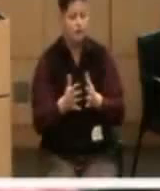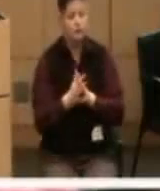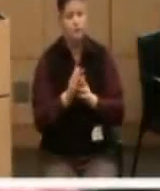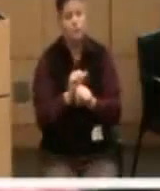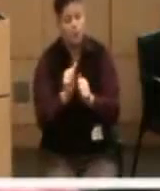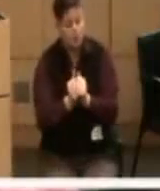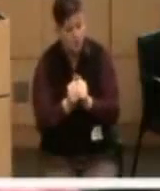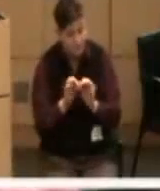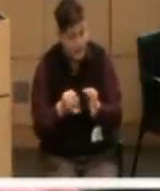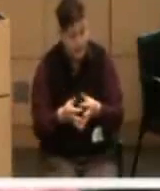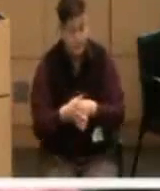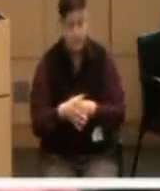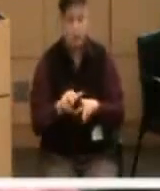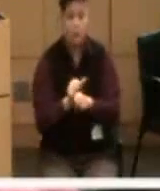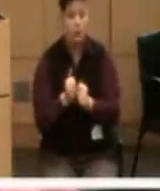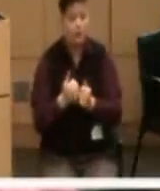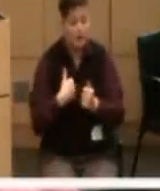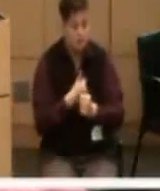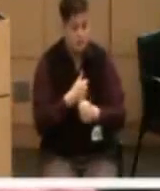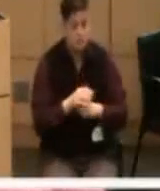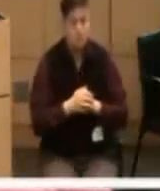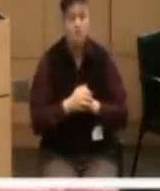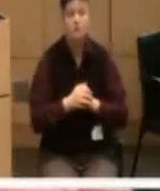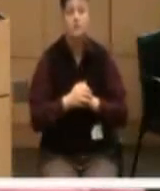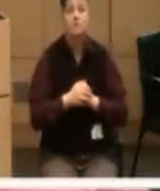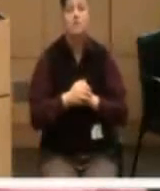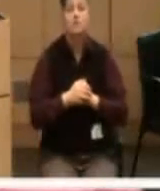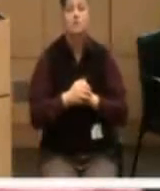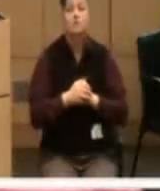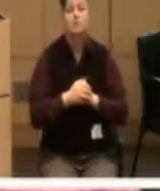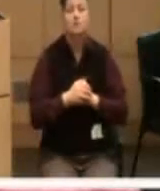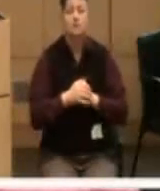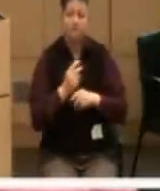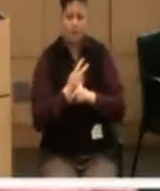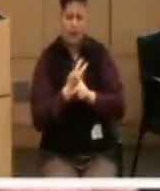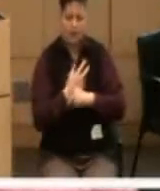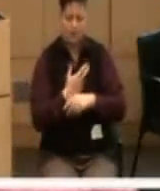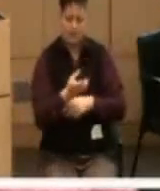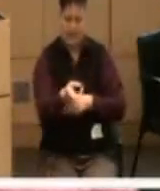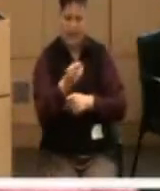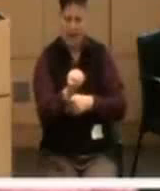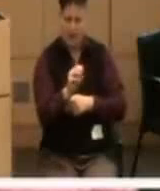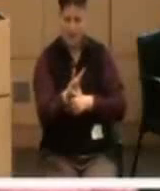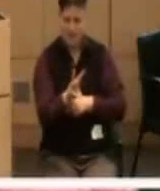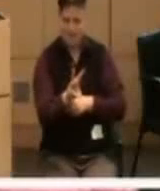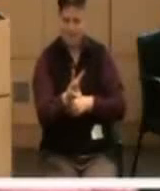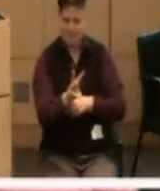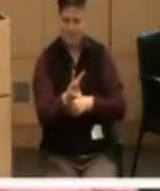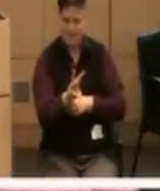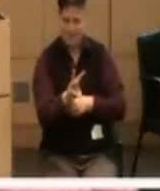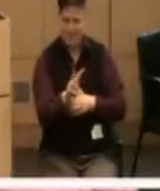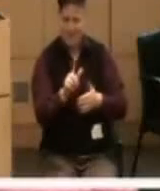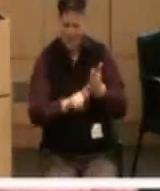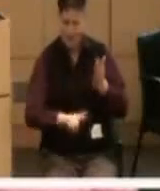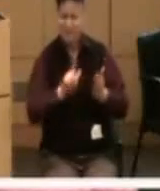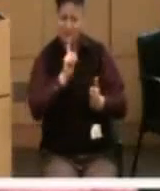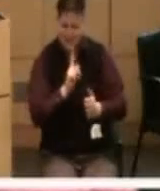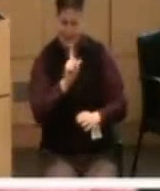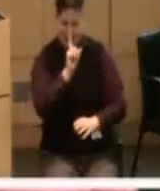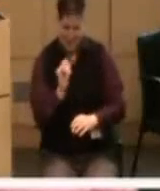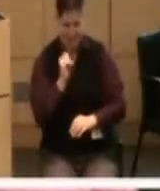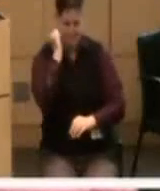us, how do we do this, and what's the reality of a family in terms